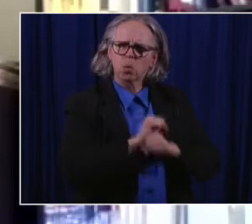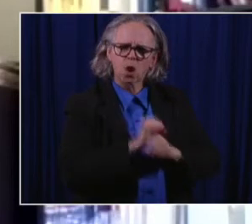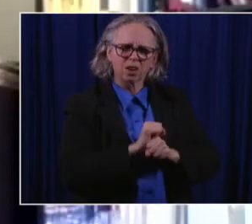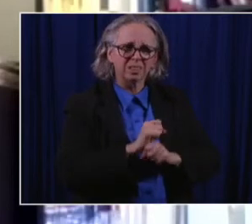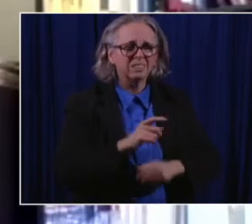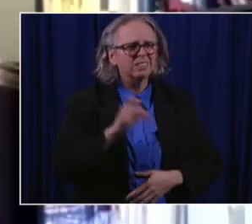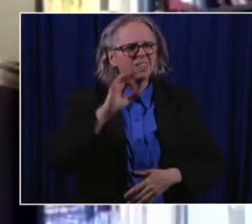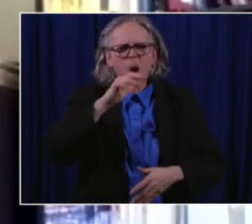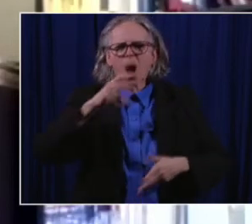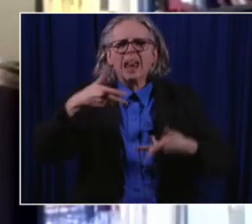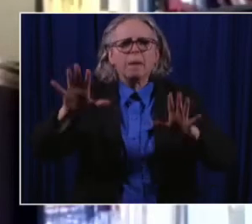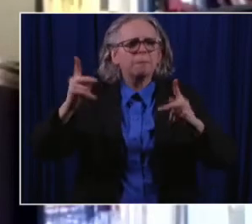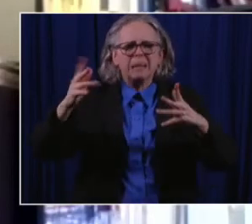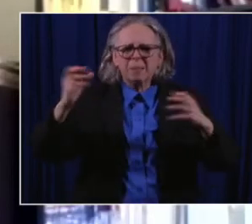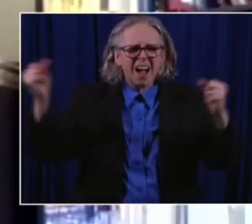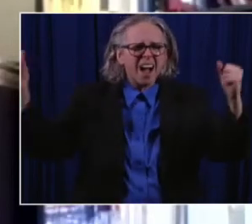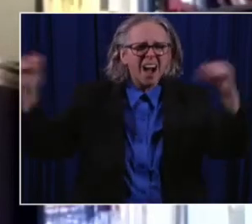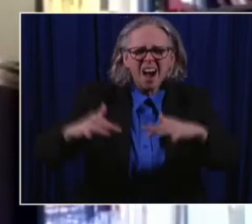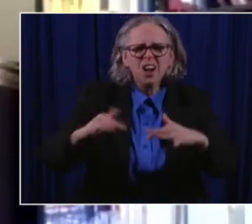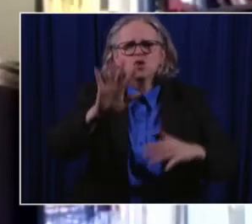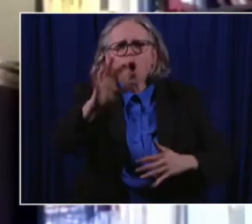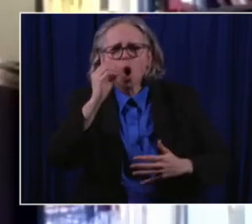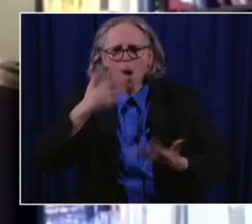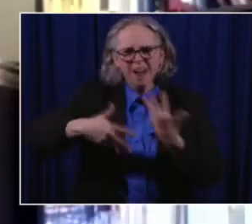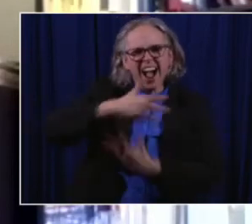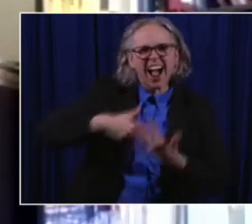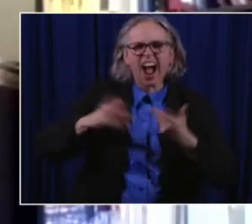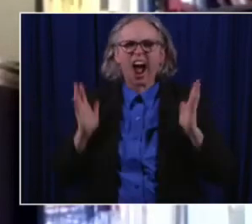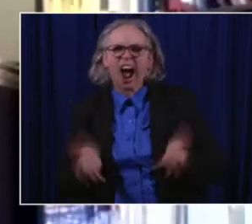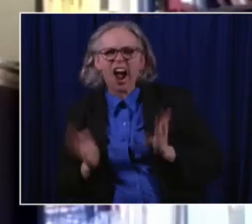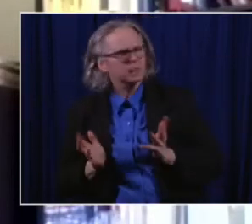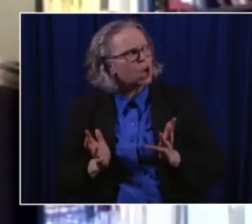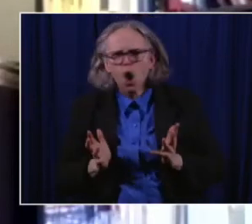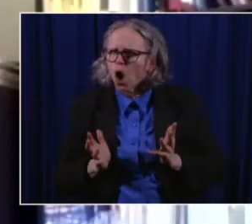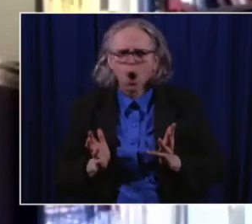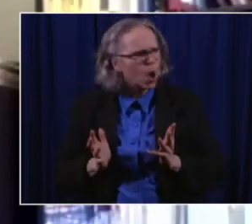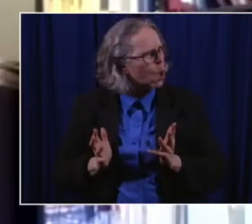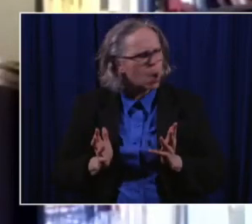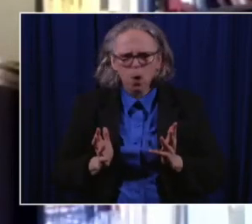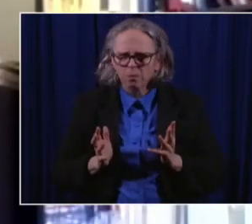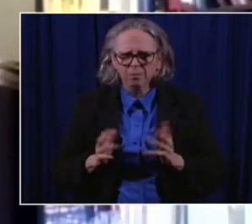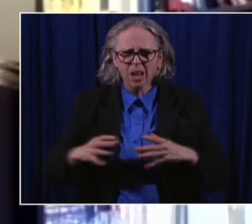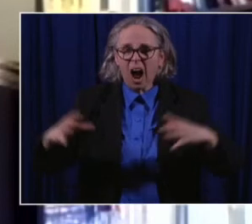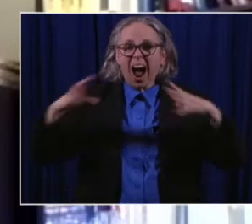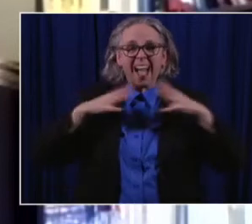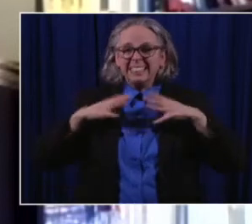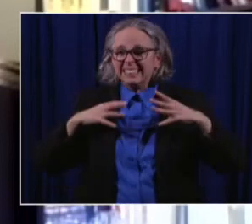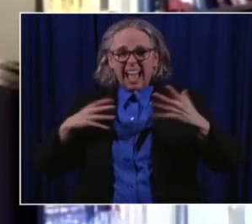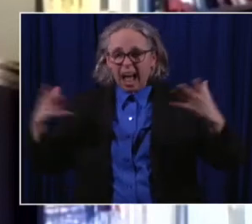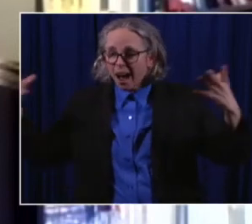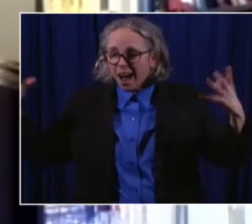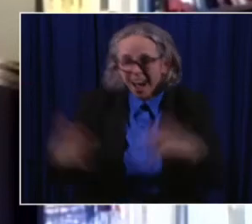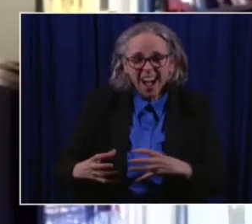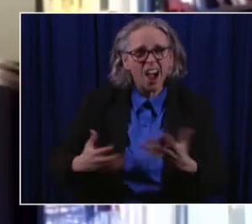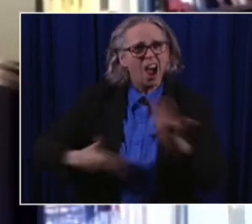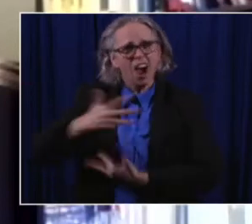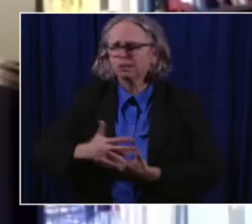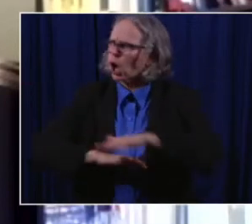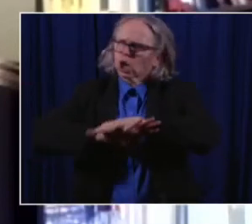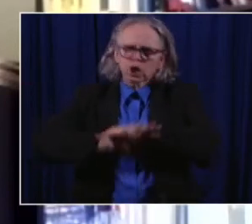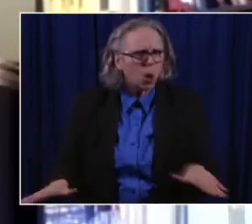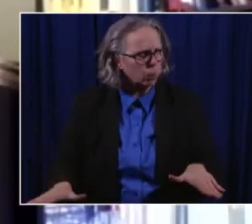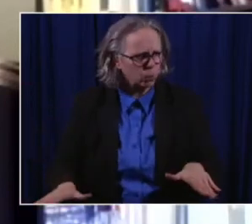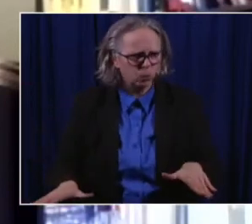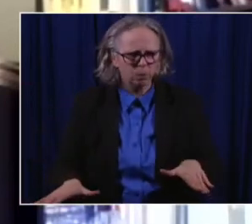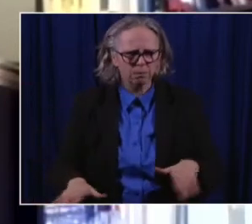who are not inside of your household. Do not participate in holiday gatherings with people outside of your household. Wash your hands frequently